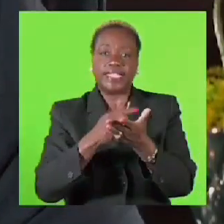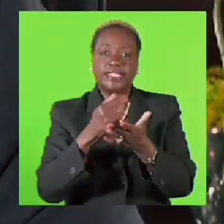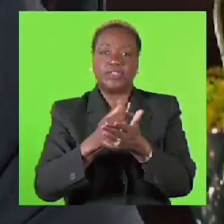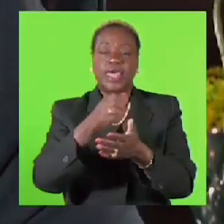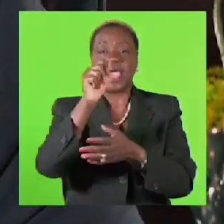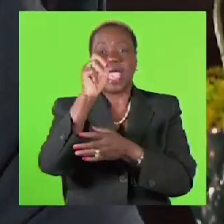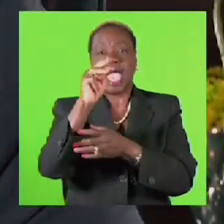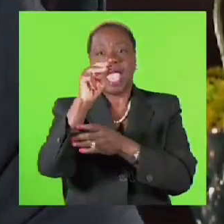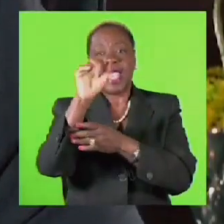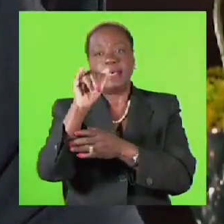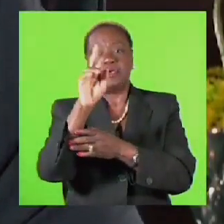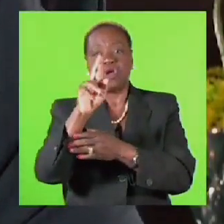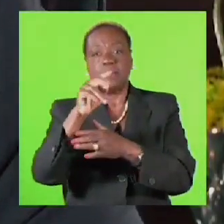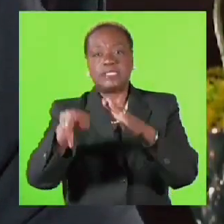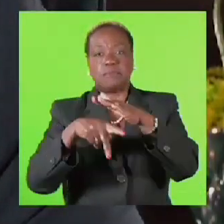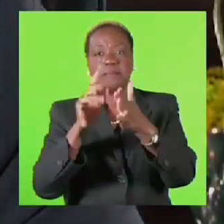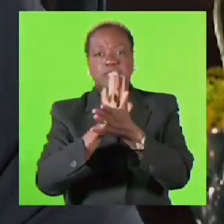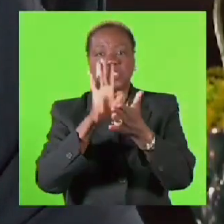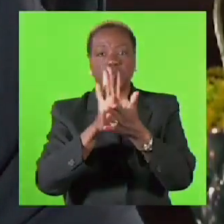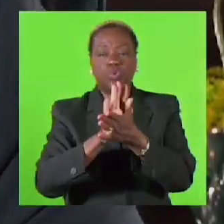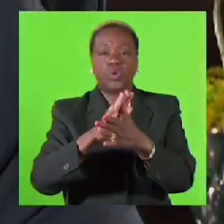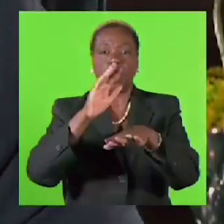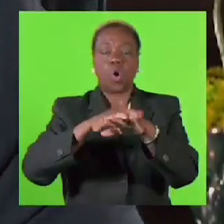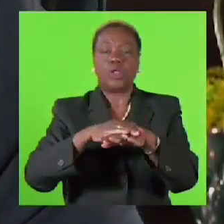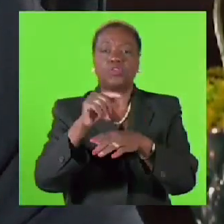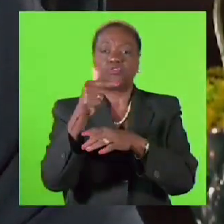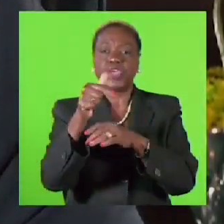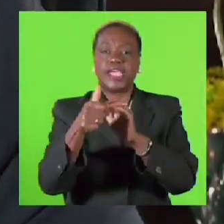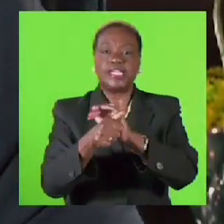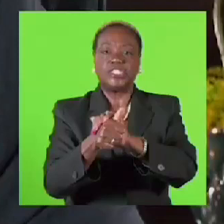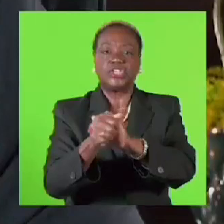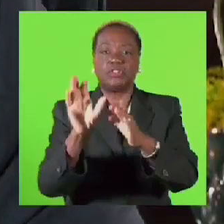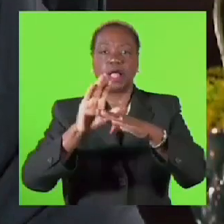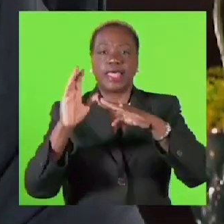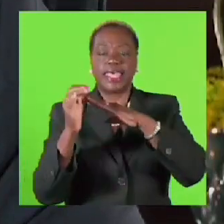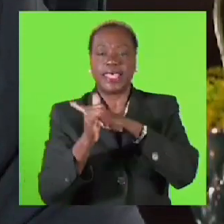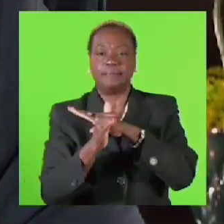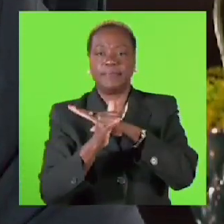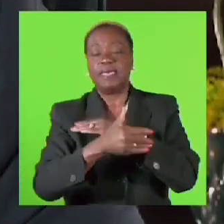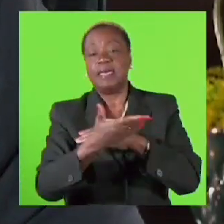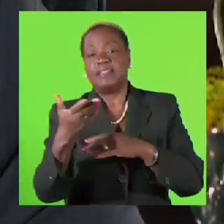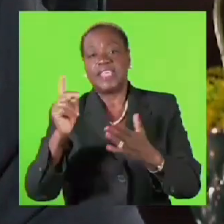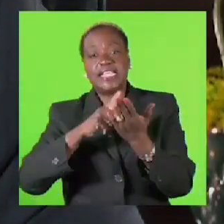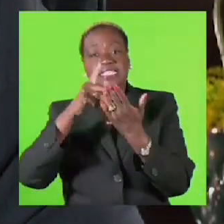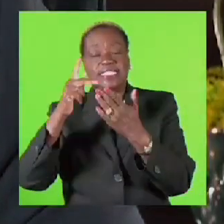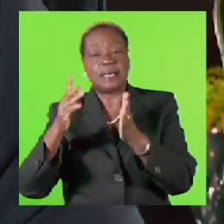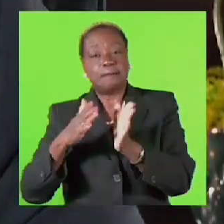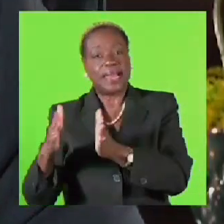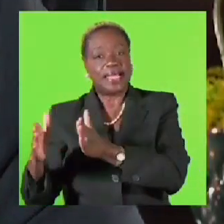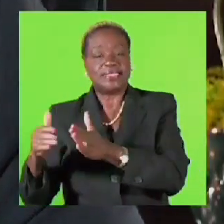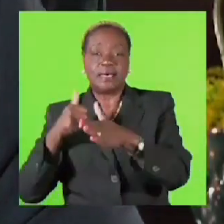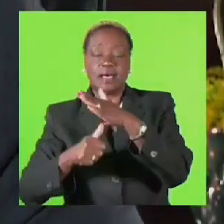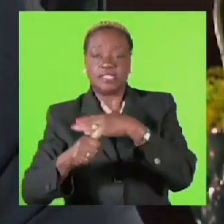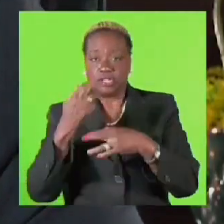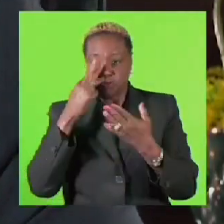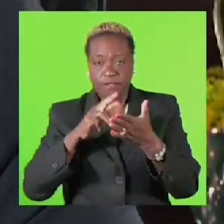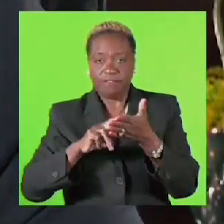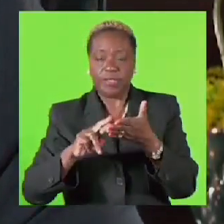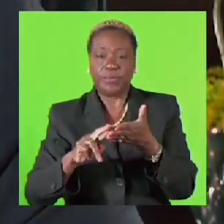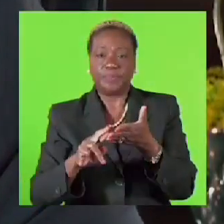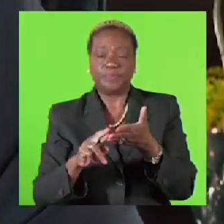the Ames Roberts Primary School on Green Turtle Key. These plans are under review.